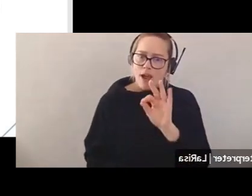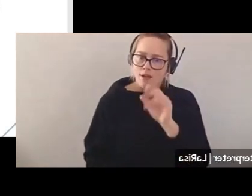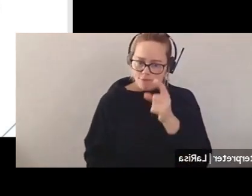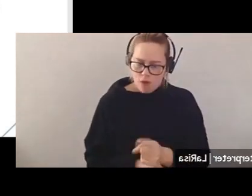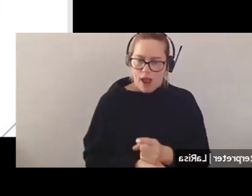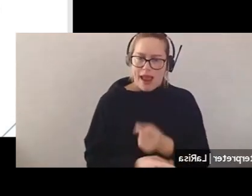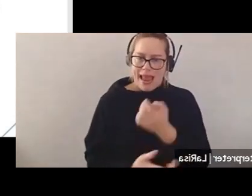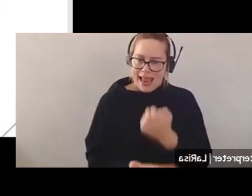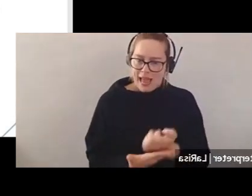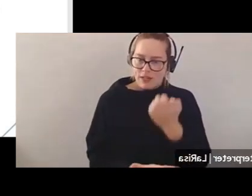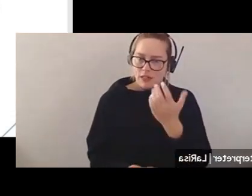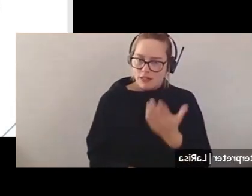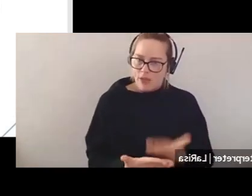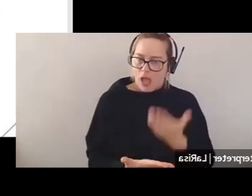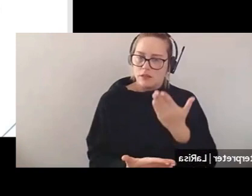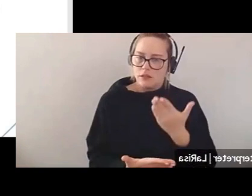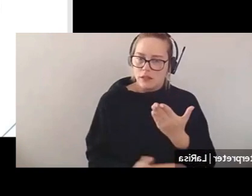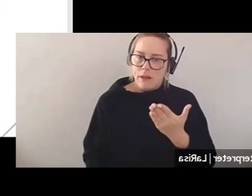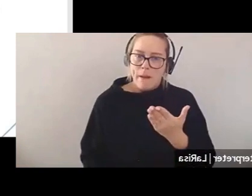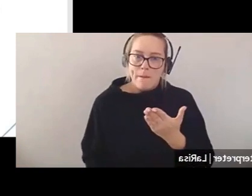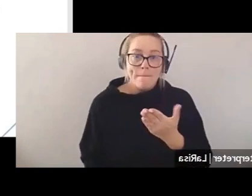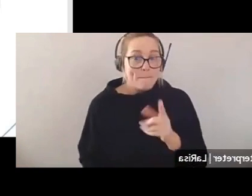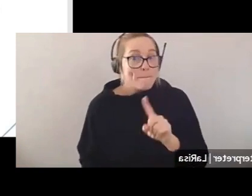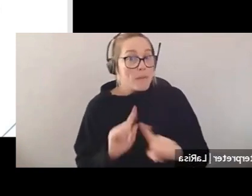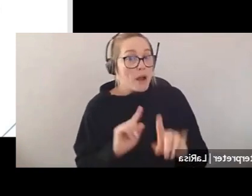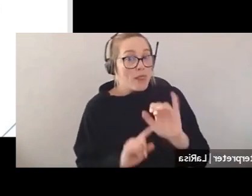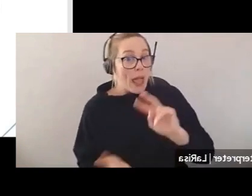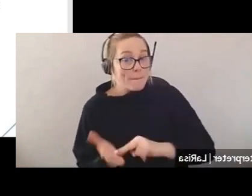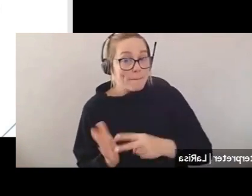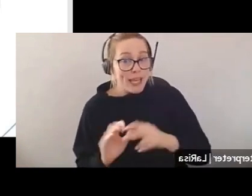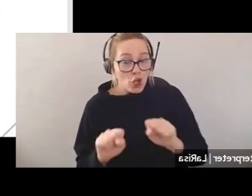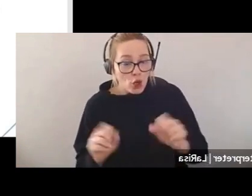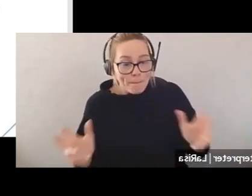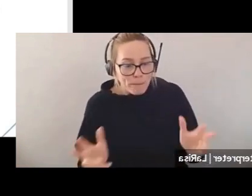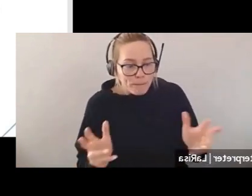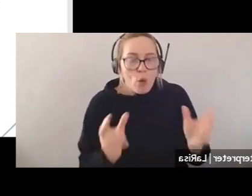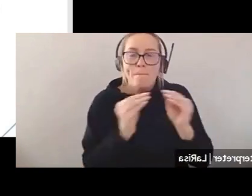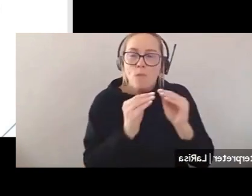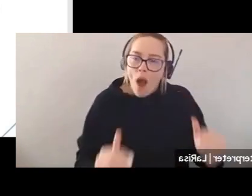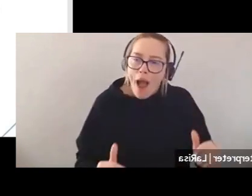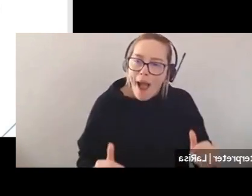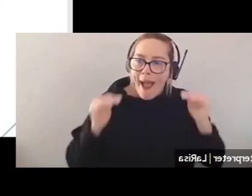really solid evidence. That doesn't mean we shouldn't do it, and